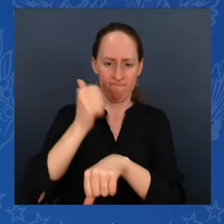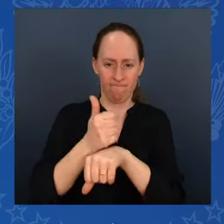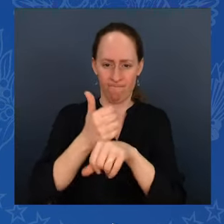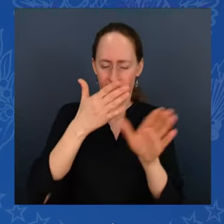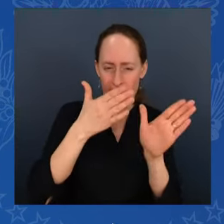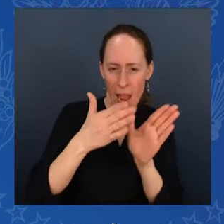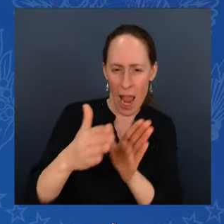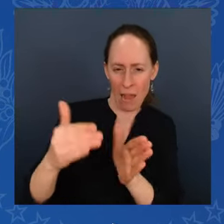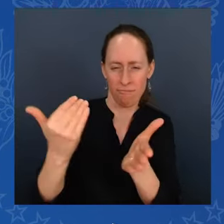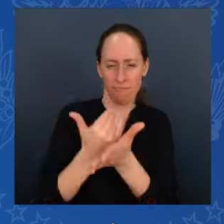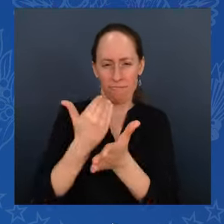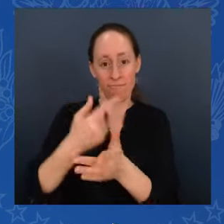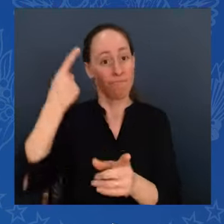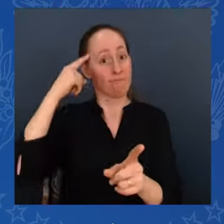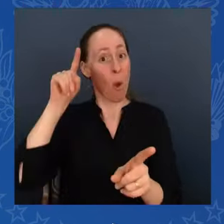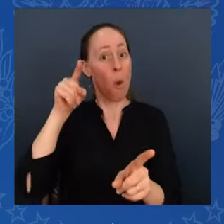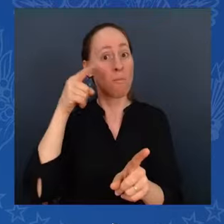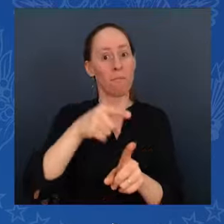of millions.